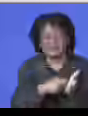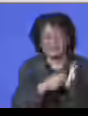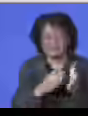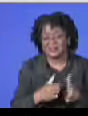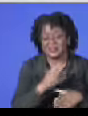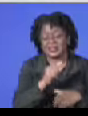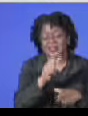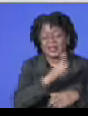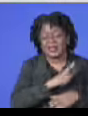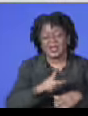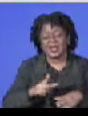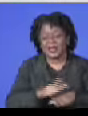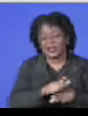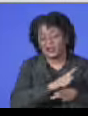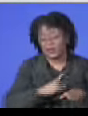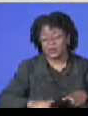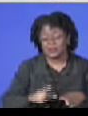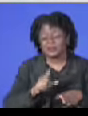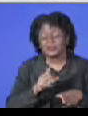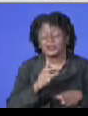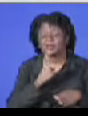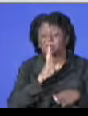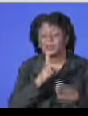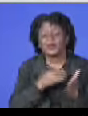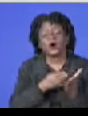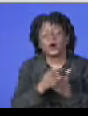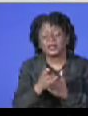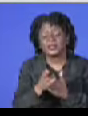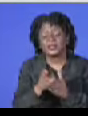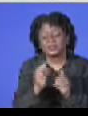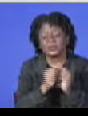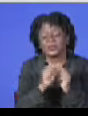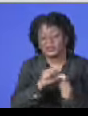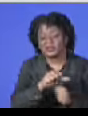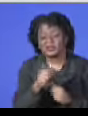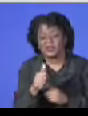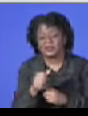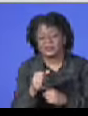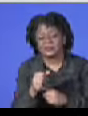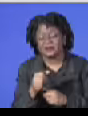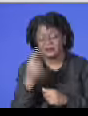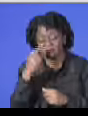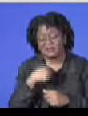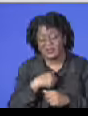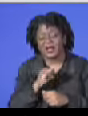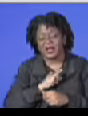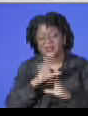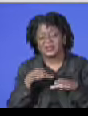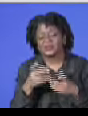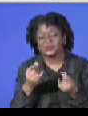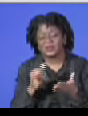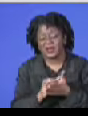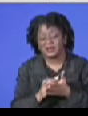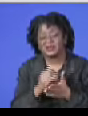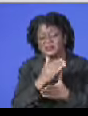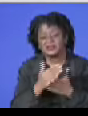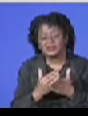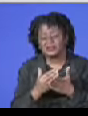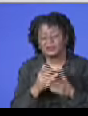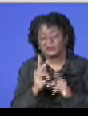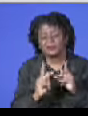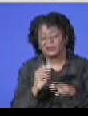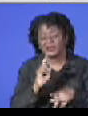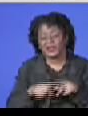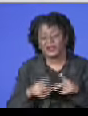In my case, I give a month free. In my case, I can do that, but some landlord can't do that. And that's what I have